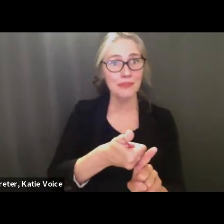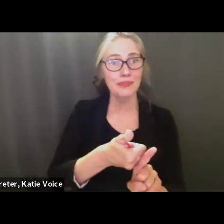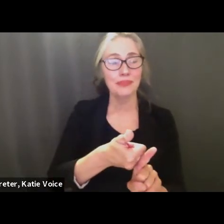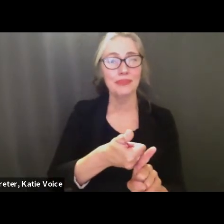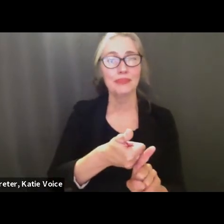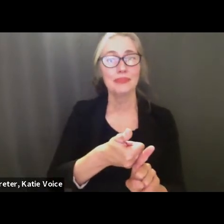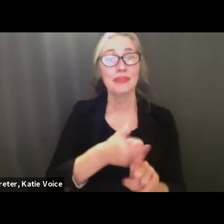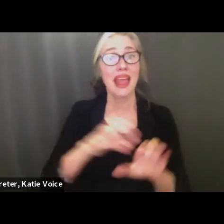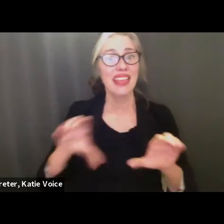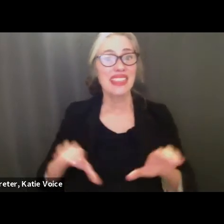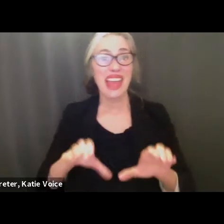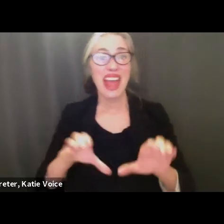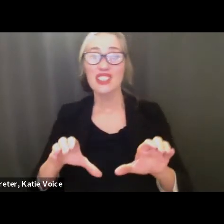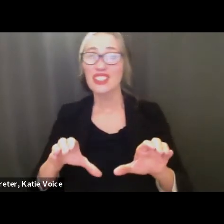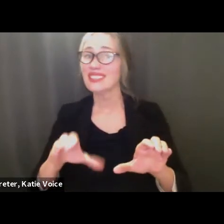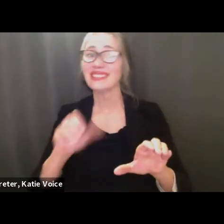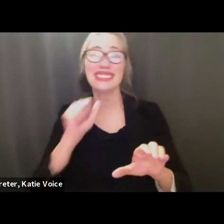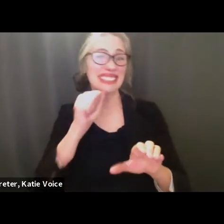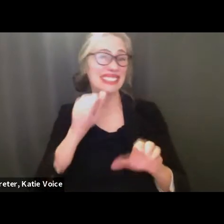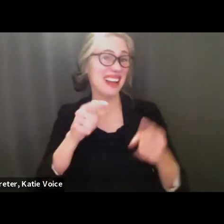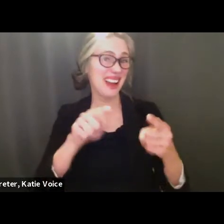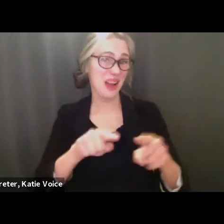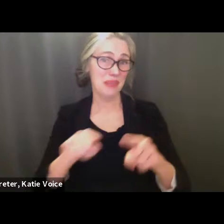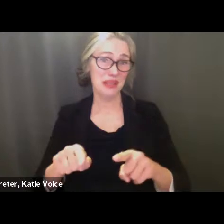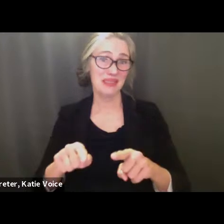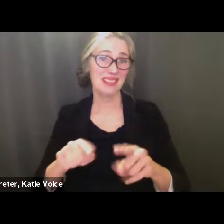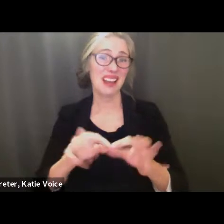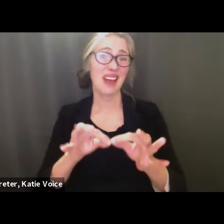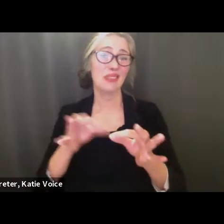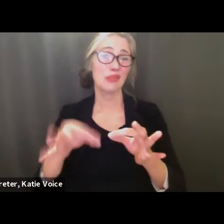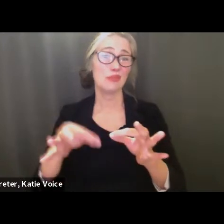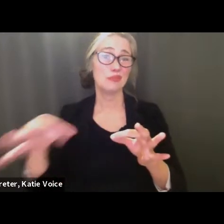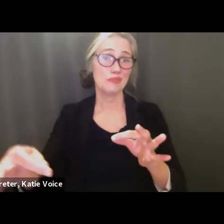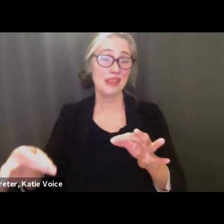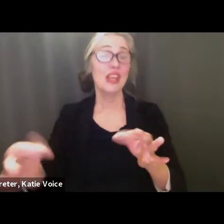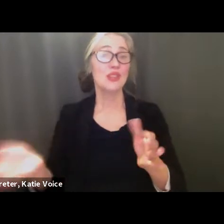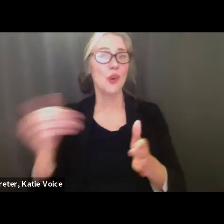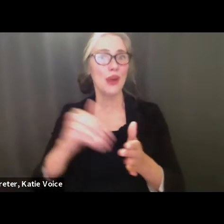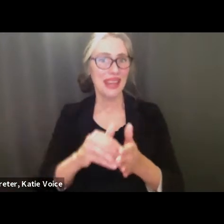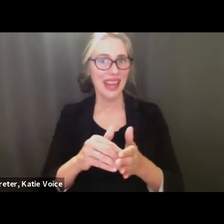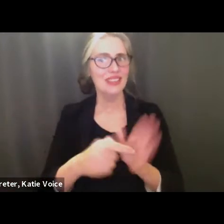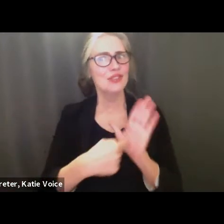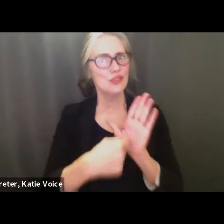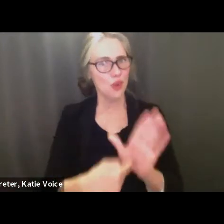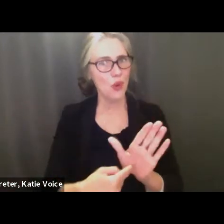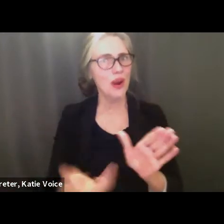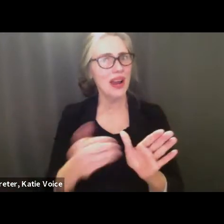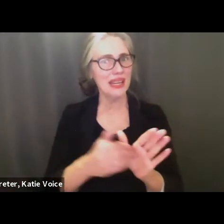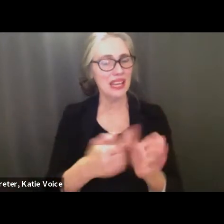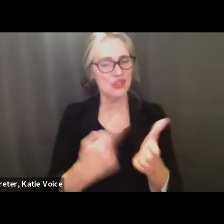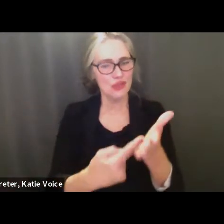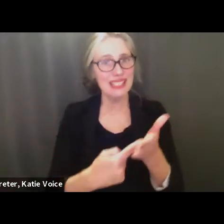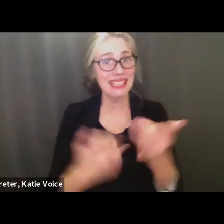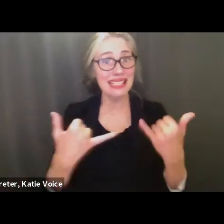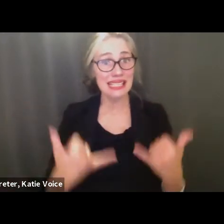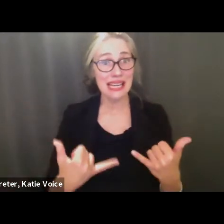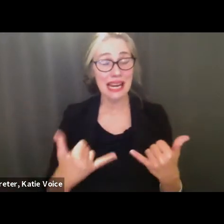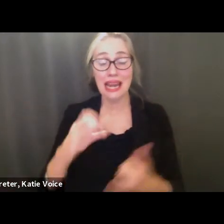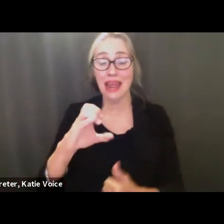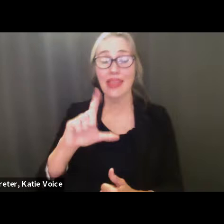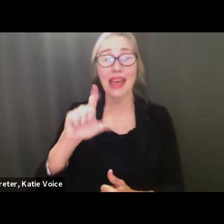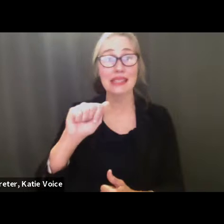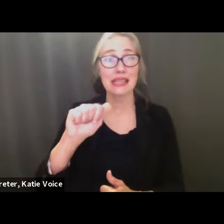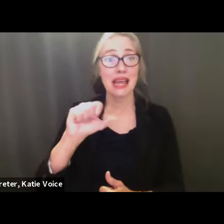Action on that did not materialize, and we're bringing this back before you tonight as it is a classified management